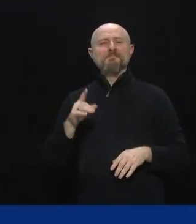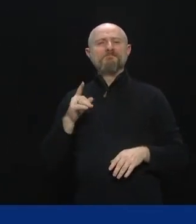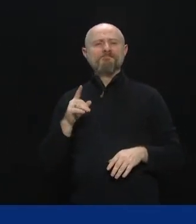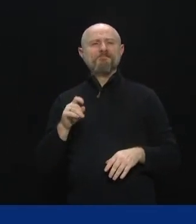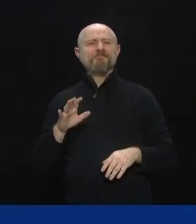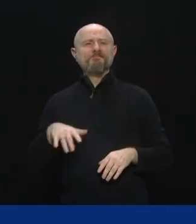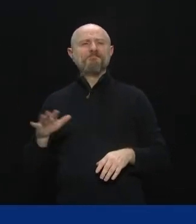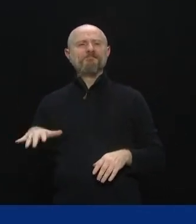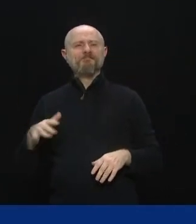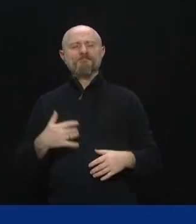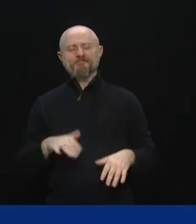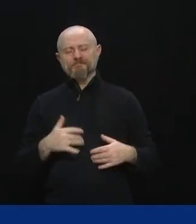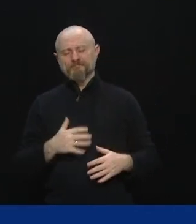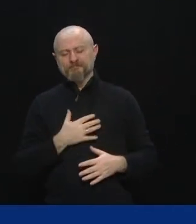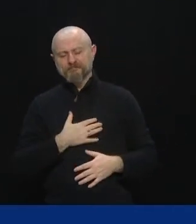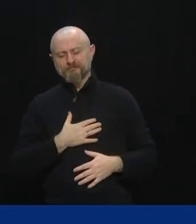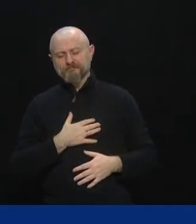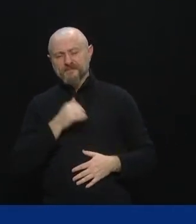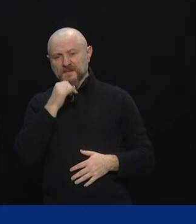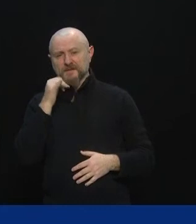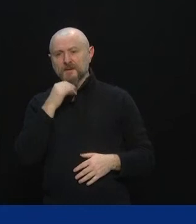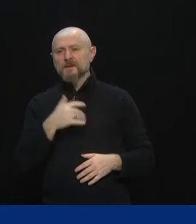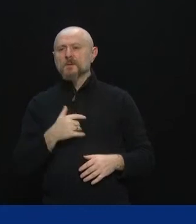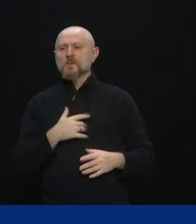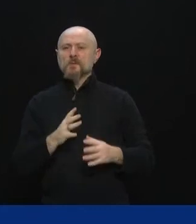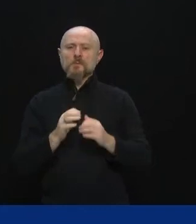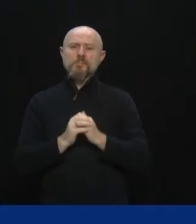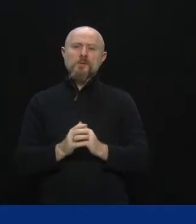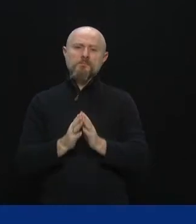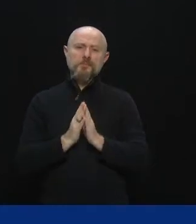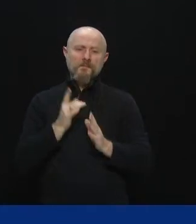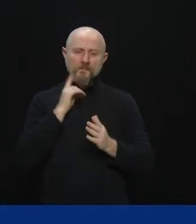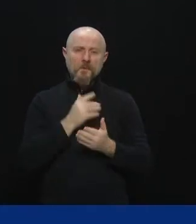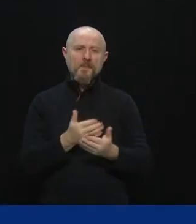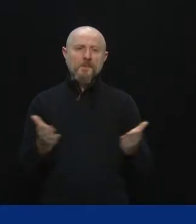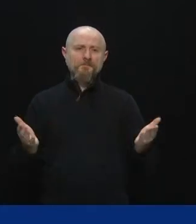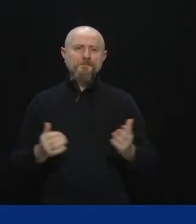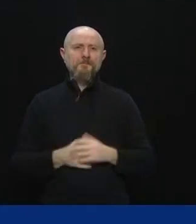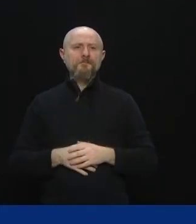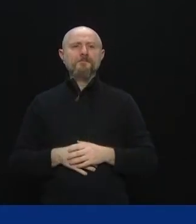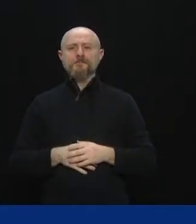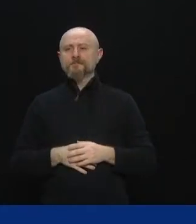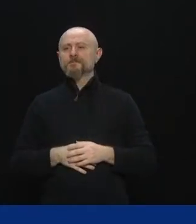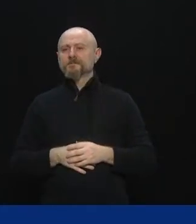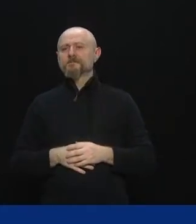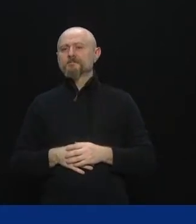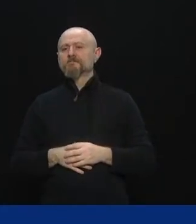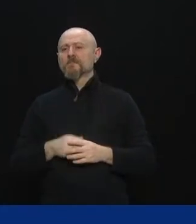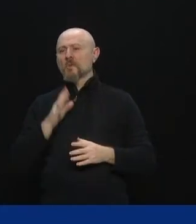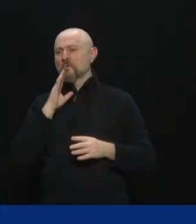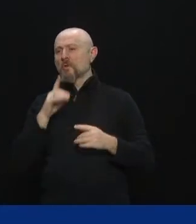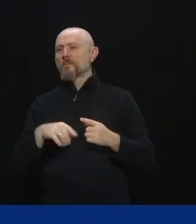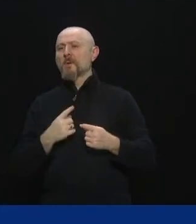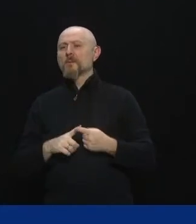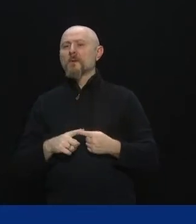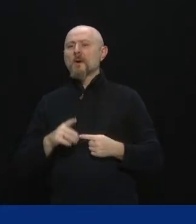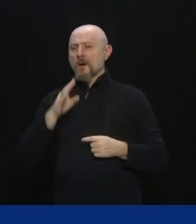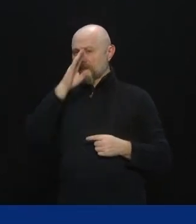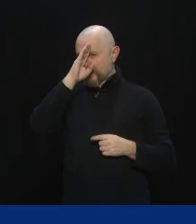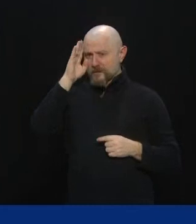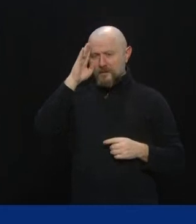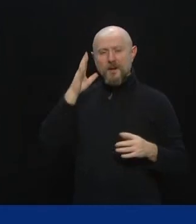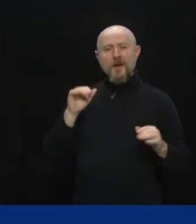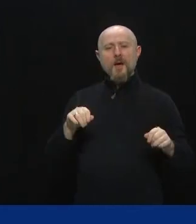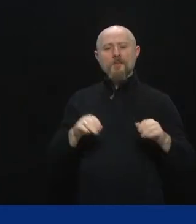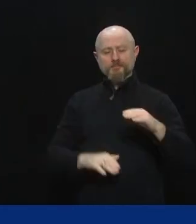just yesterday, and our hearts and prayers go out to their family members. But let's talk about this hospital capacity number and what that